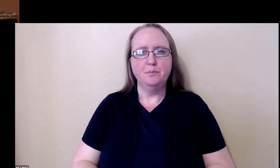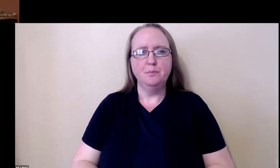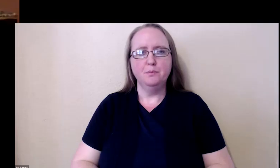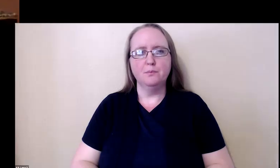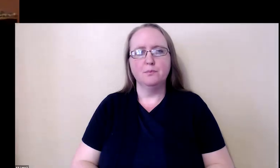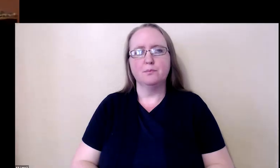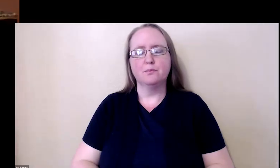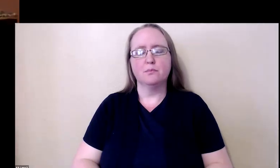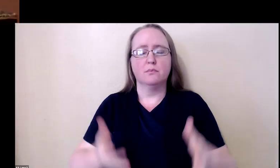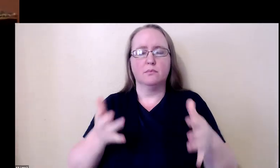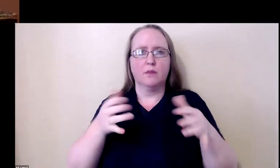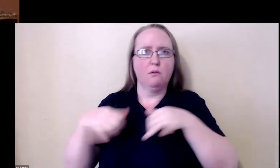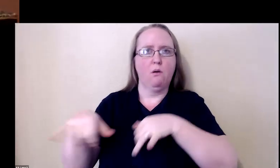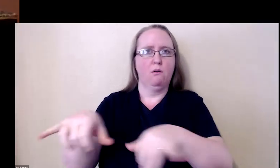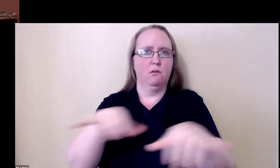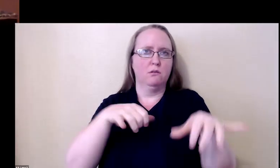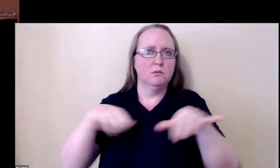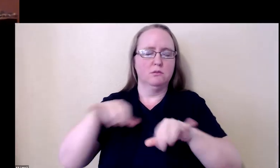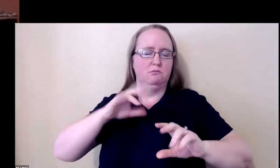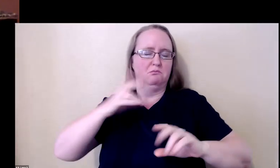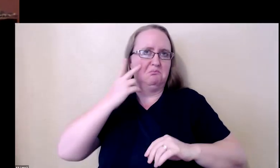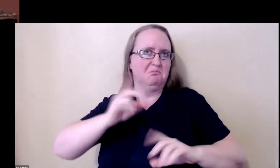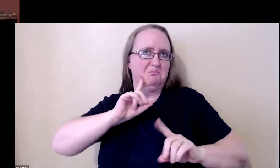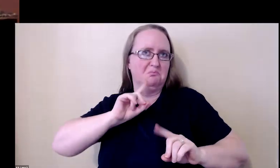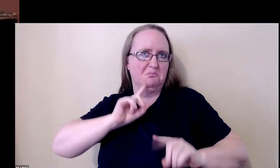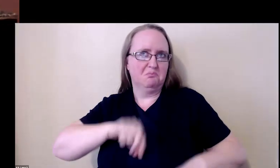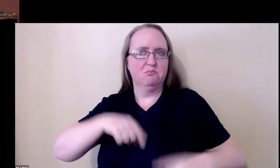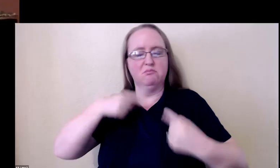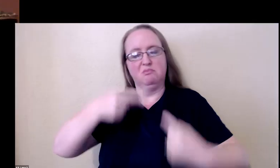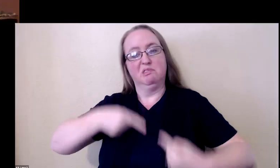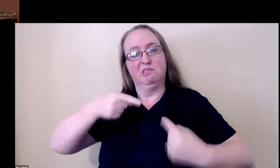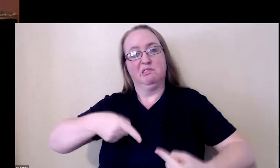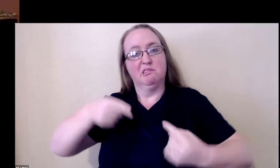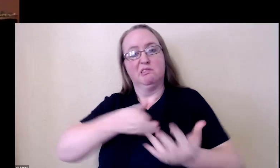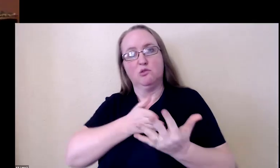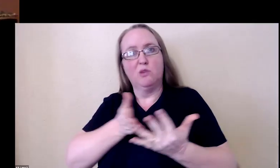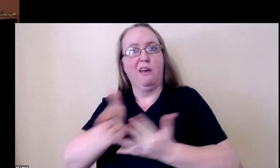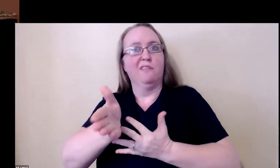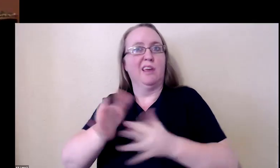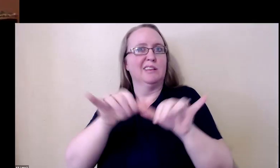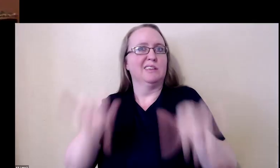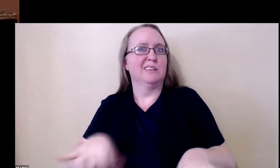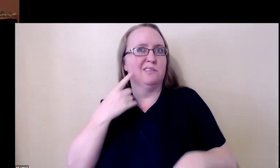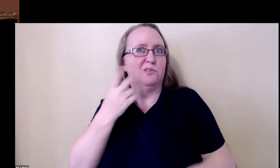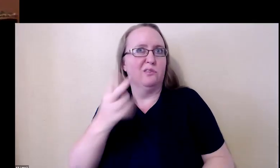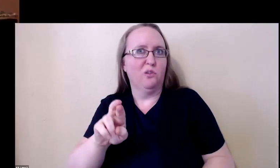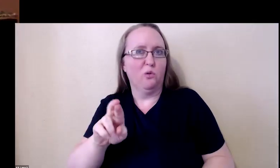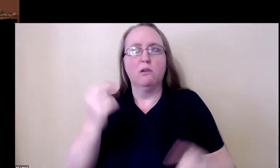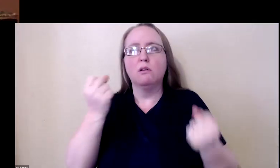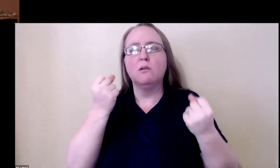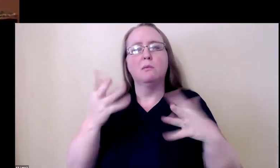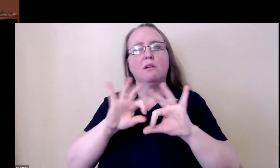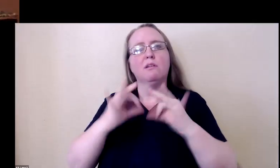A common thing that was reported in our survey was the difficulty in navigating the VR system. A lot of the families that